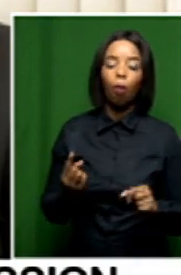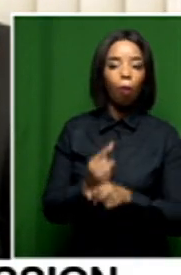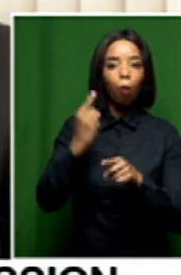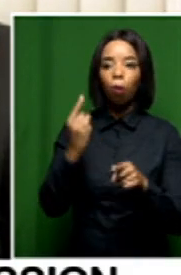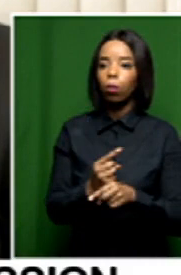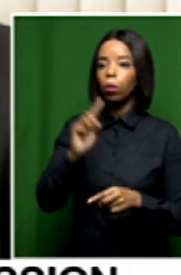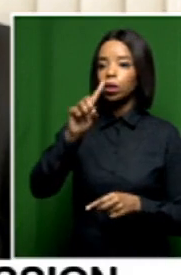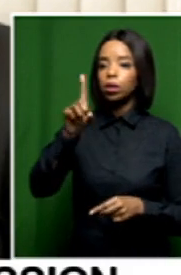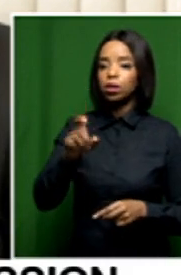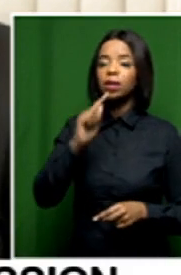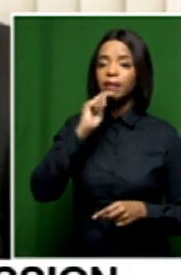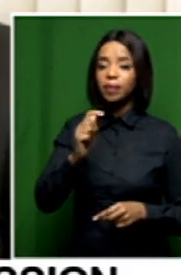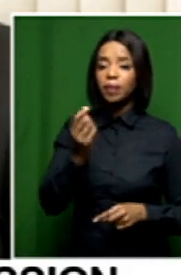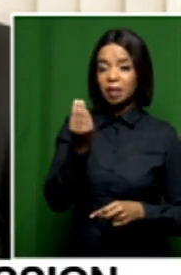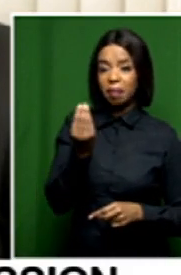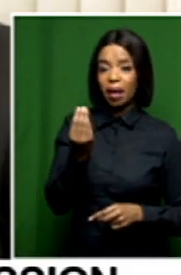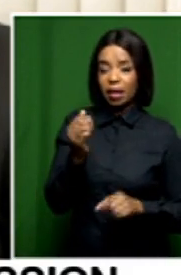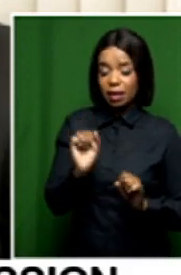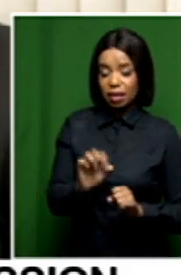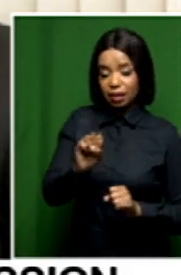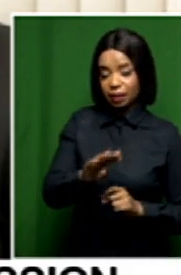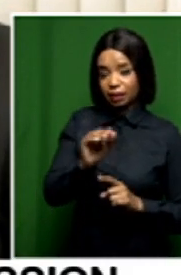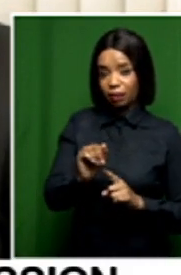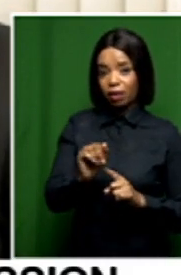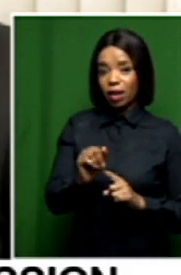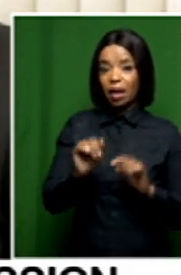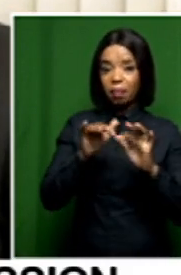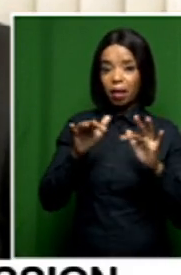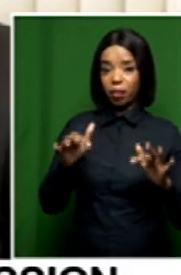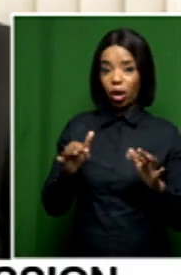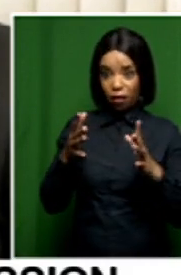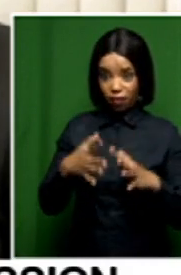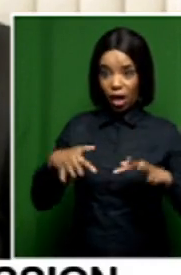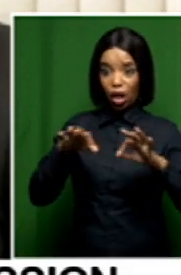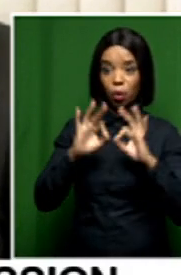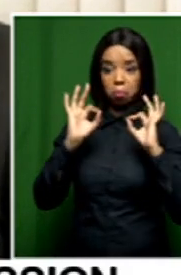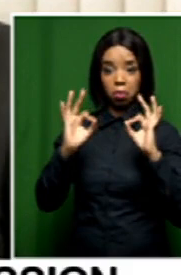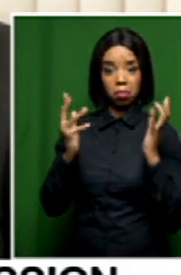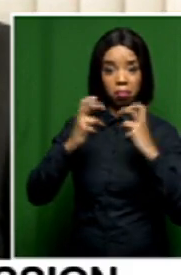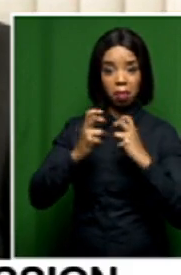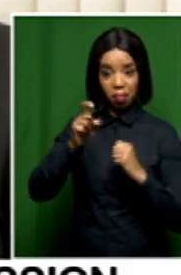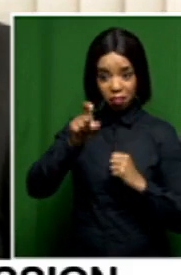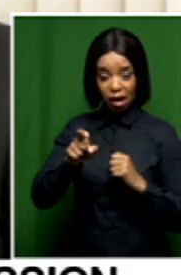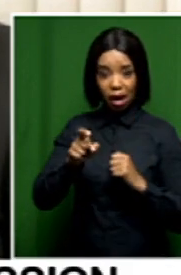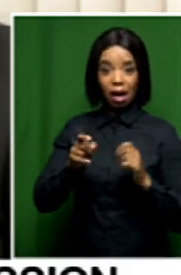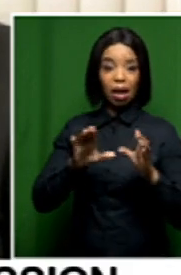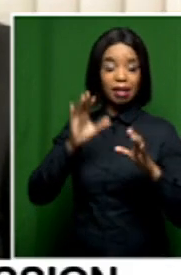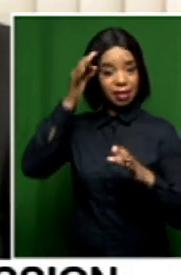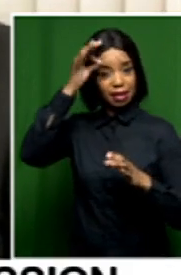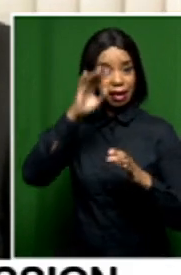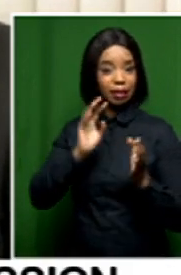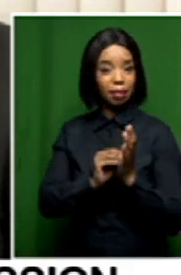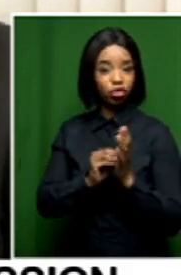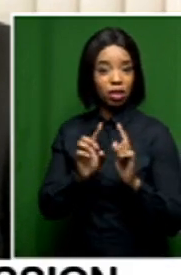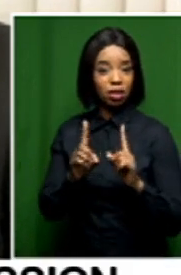has it been value for money for the South African public? Because yesterday's ruling comes just a few weeks before the